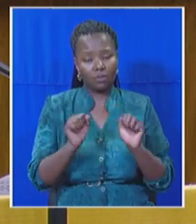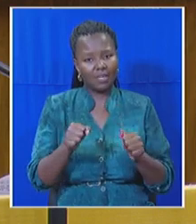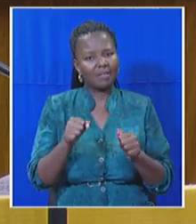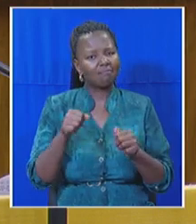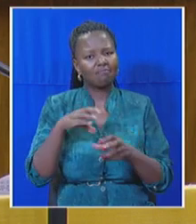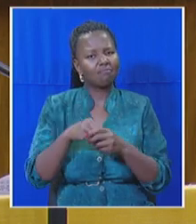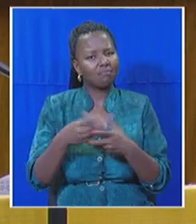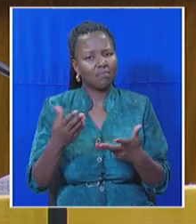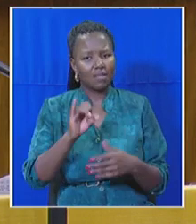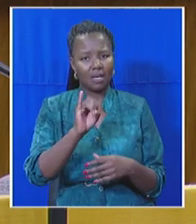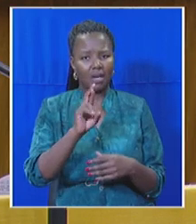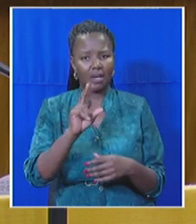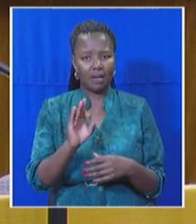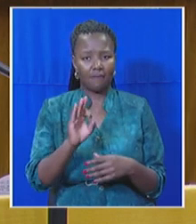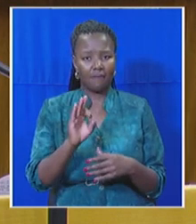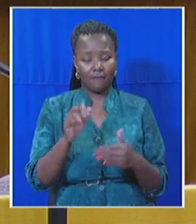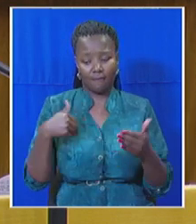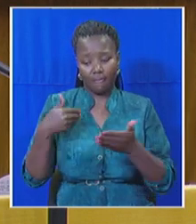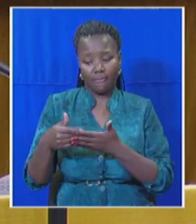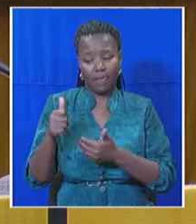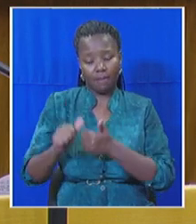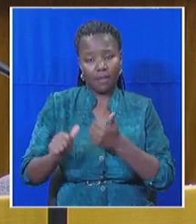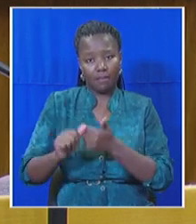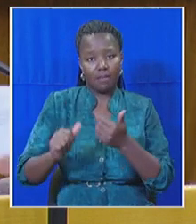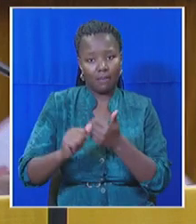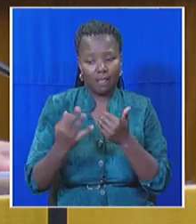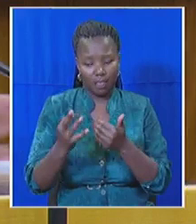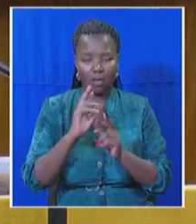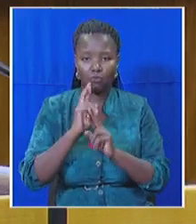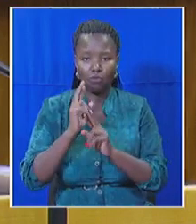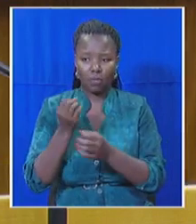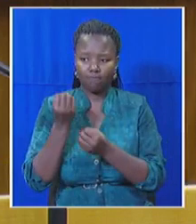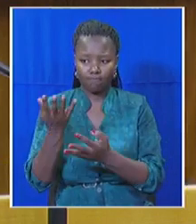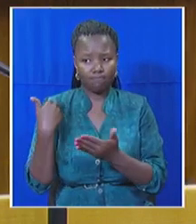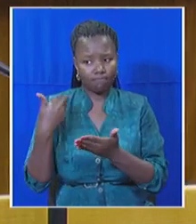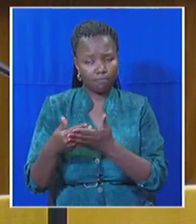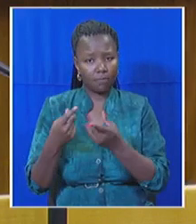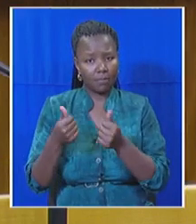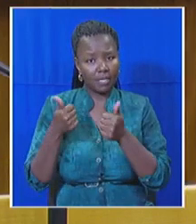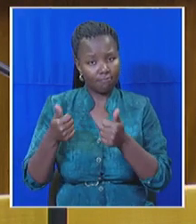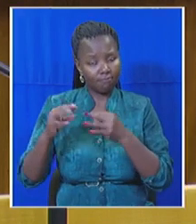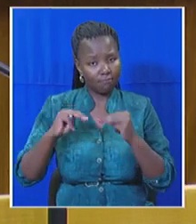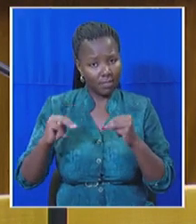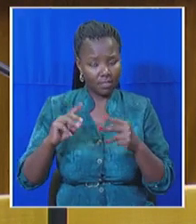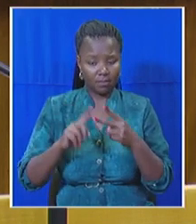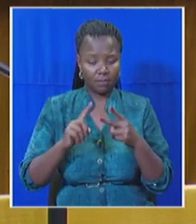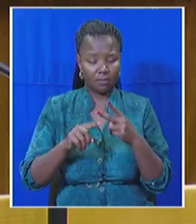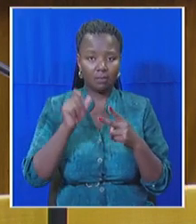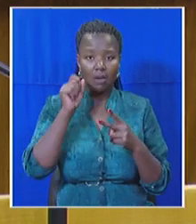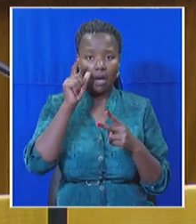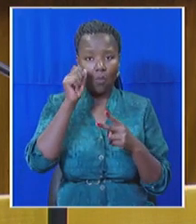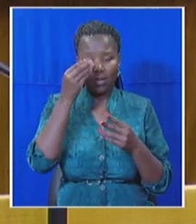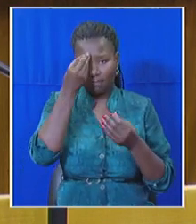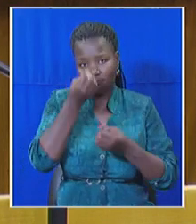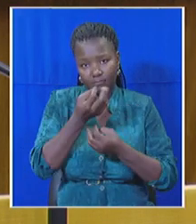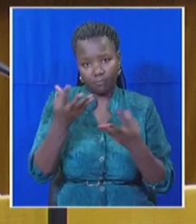meetings between the committee and the Internal Audit Committee to track progress on financial management, awareness-raising sessions with supervisors